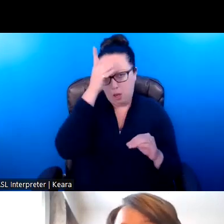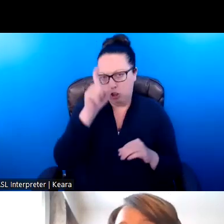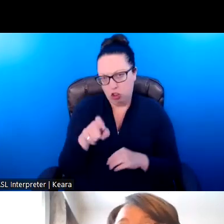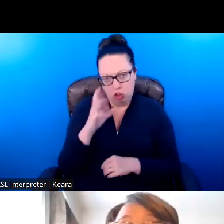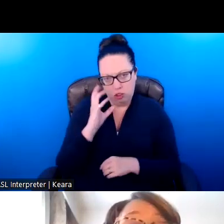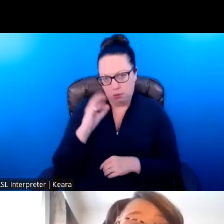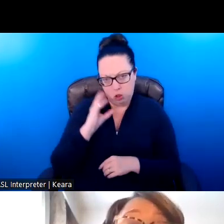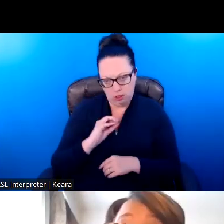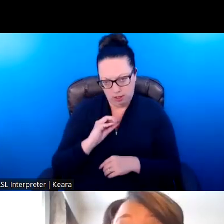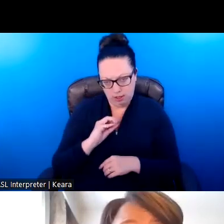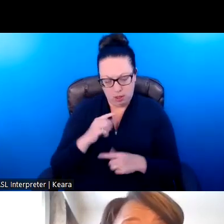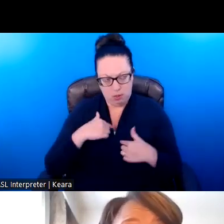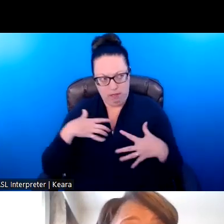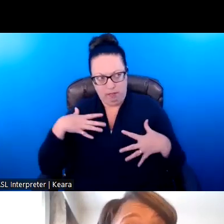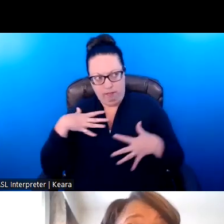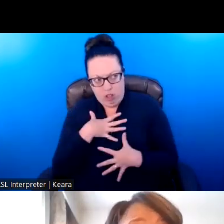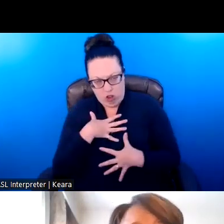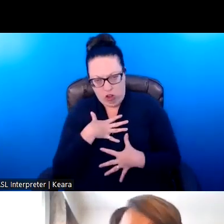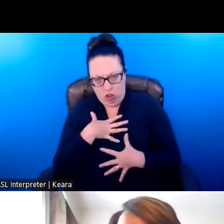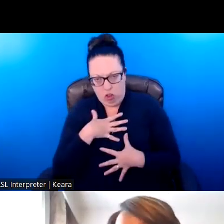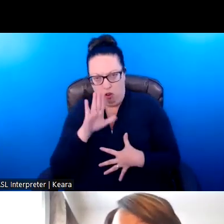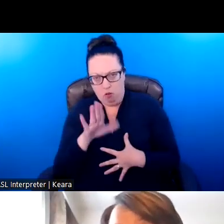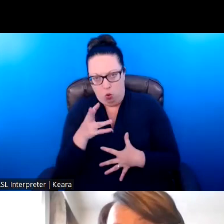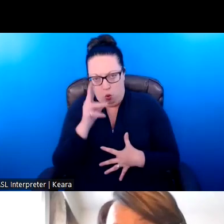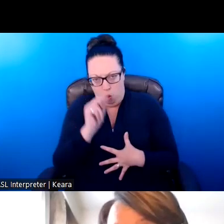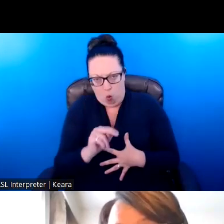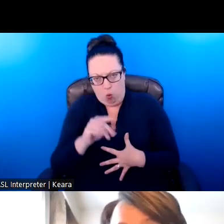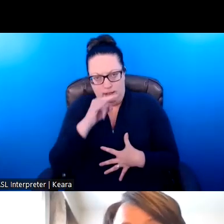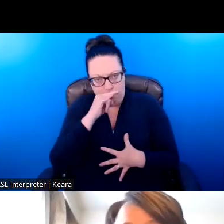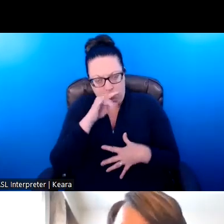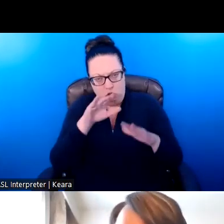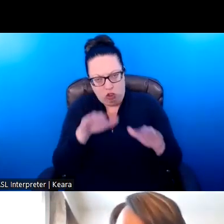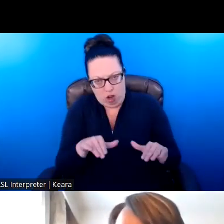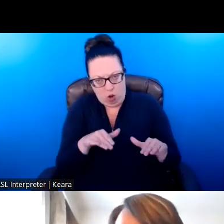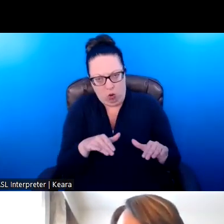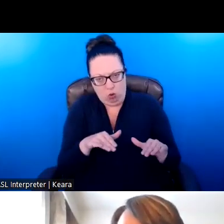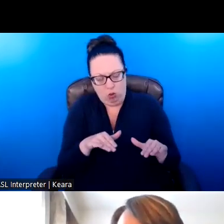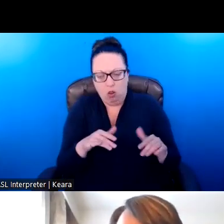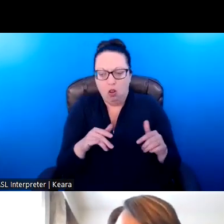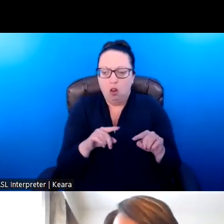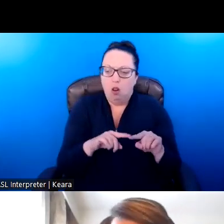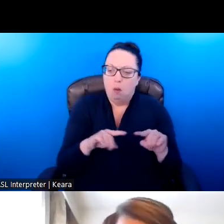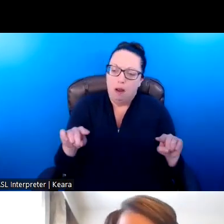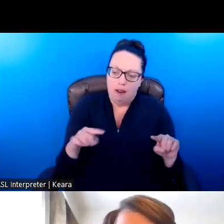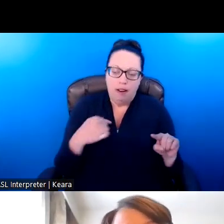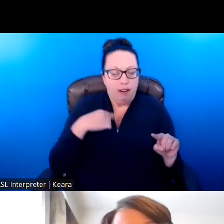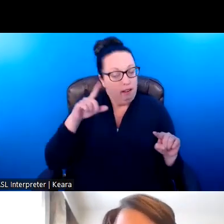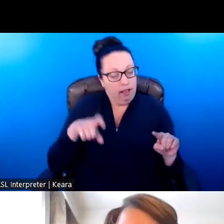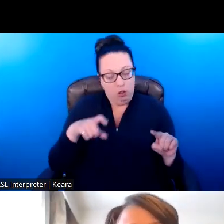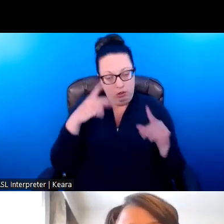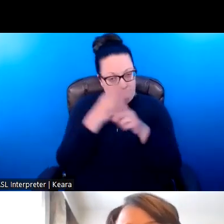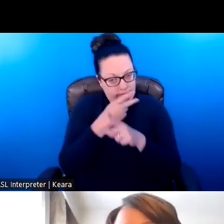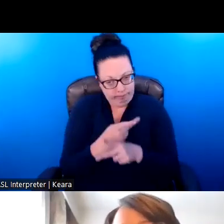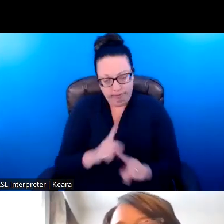experience, being afraid of your own child that you brought into this world. But that was something I had to, again, a